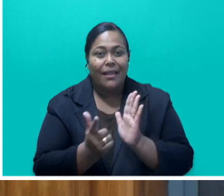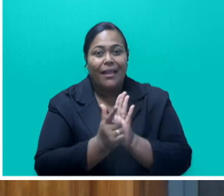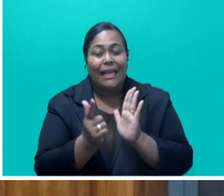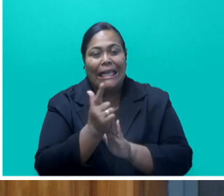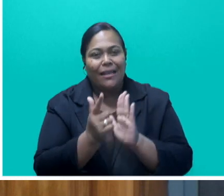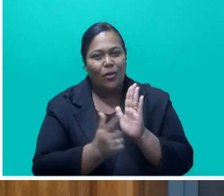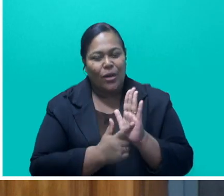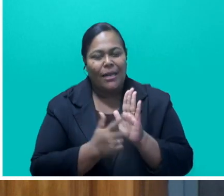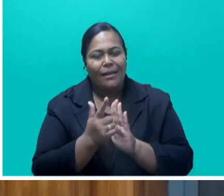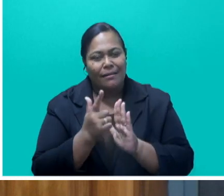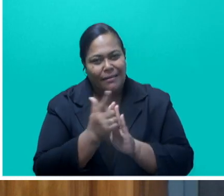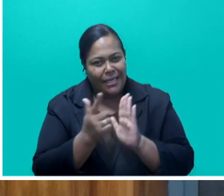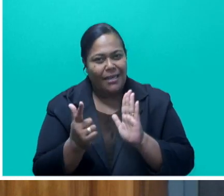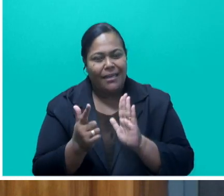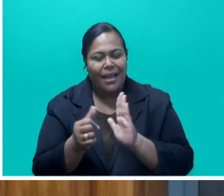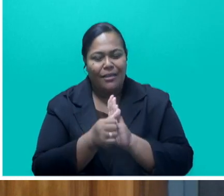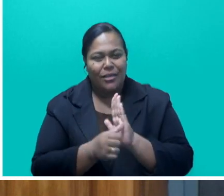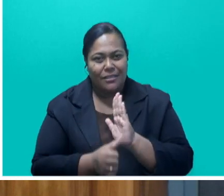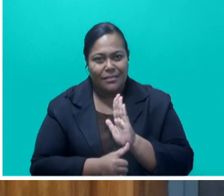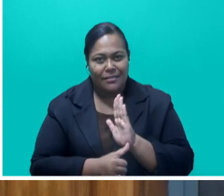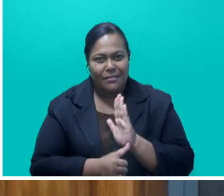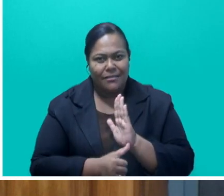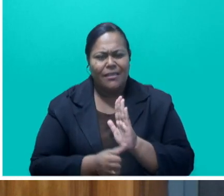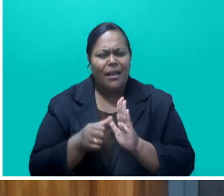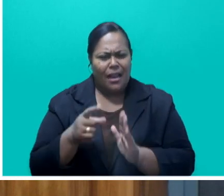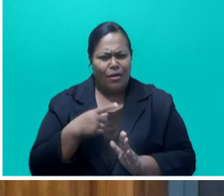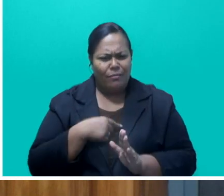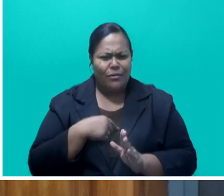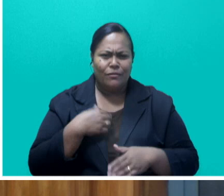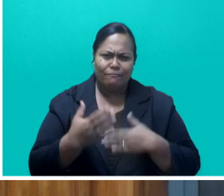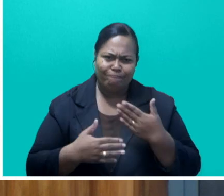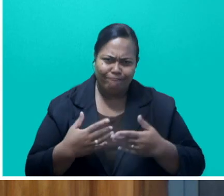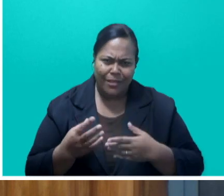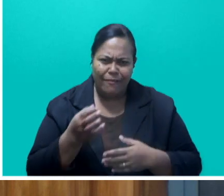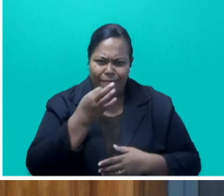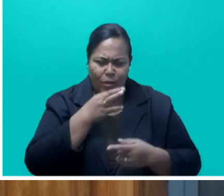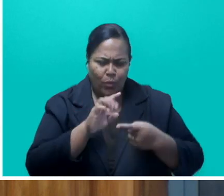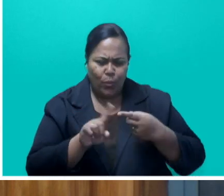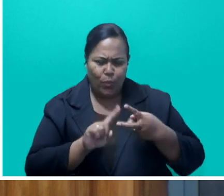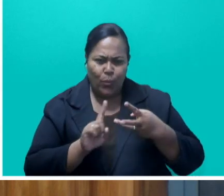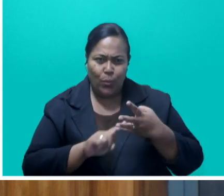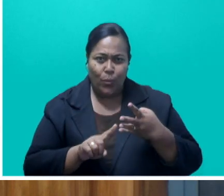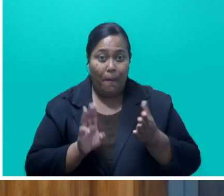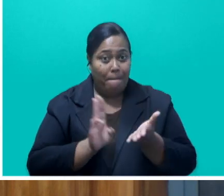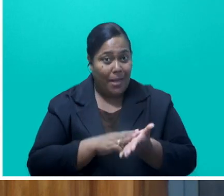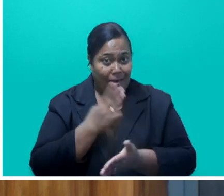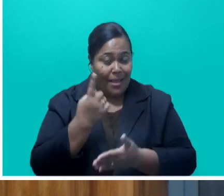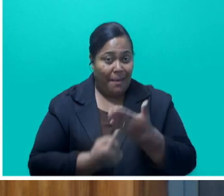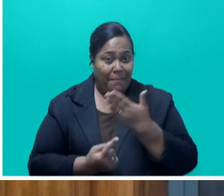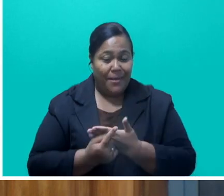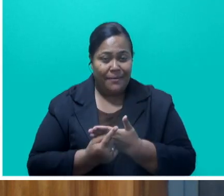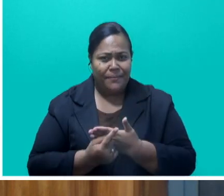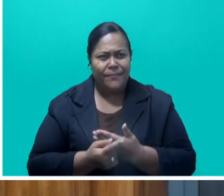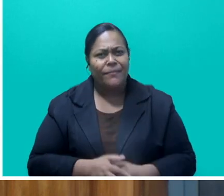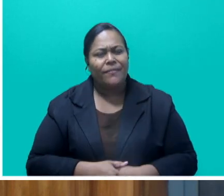Mr. Speaker, sir, allow me to make a few observations on the proceedings of this Honourable House on Monday, especially the